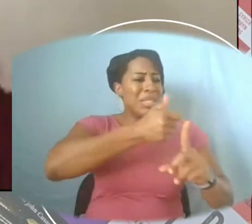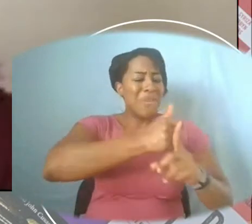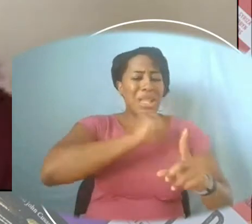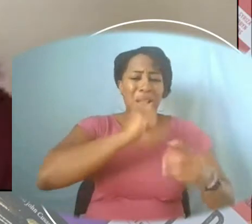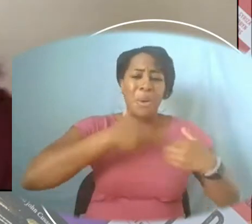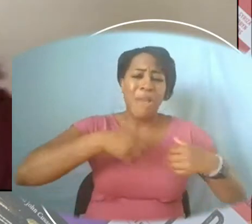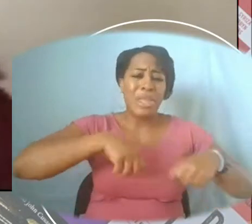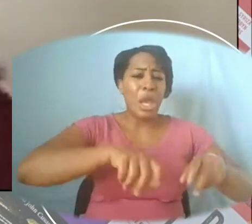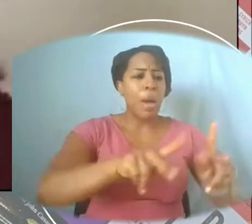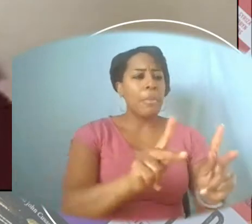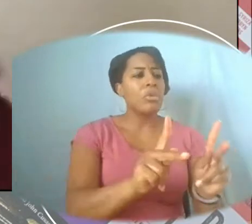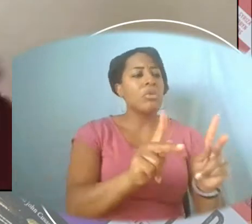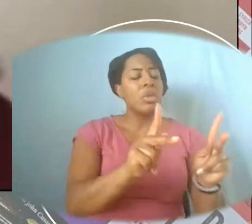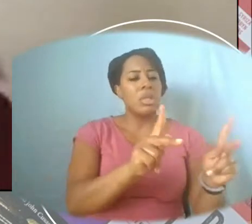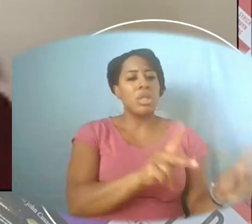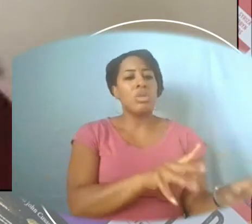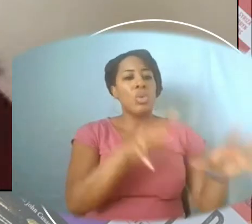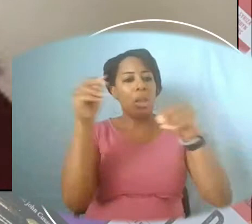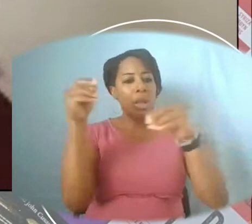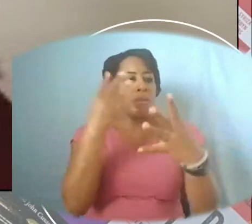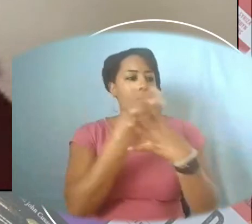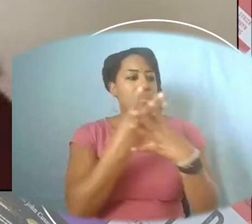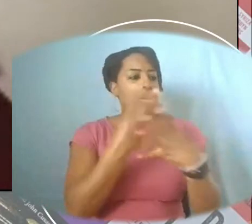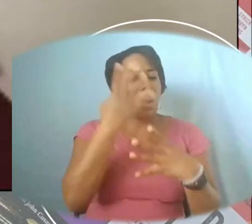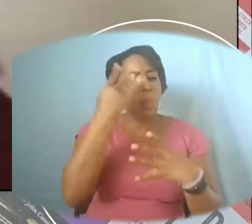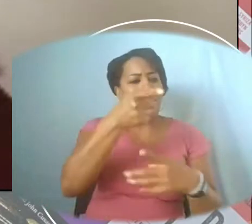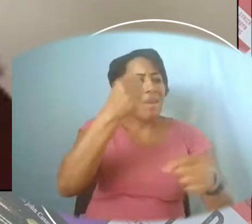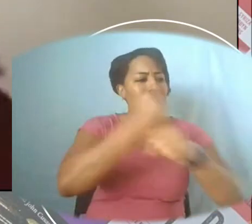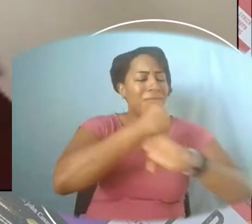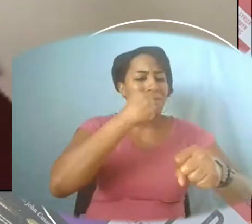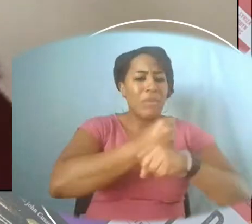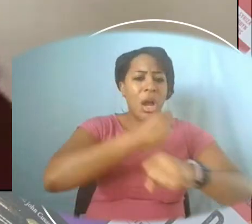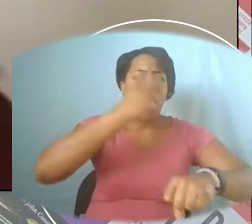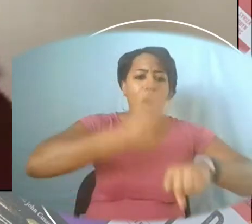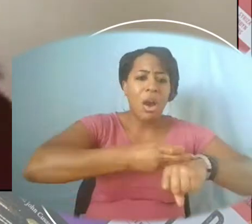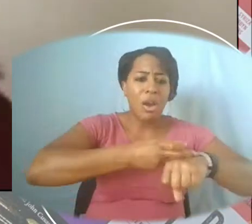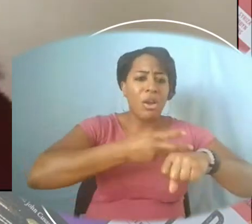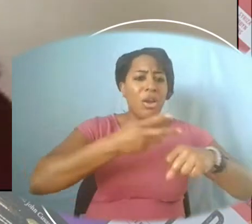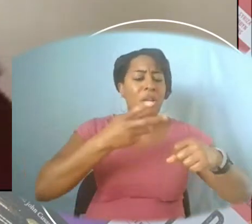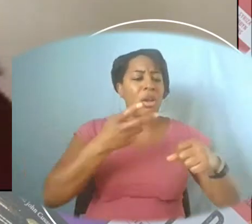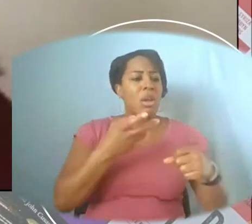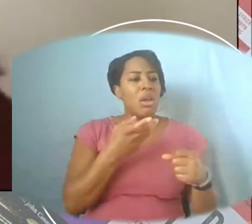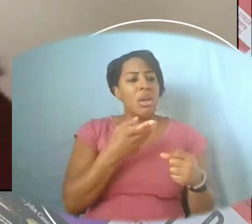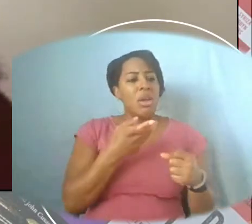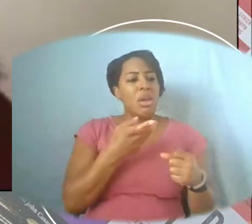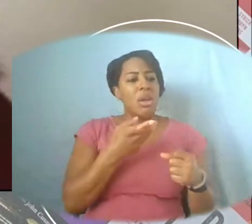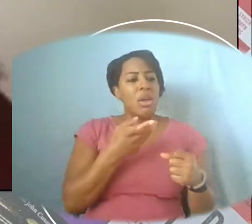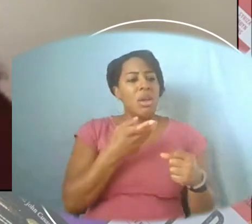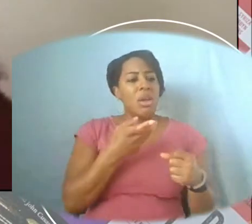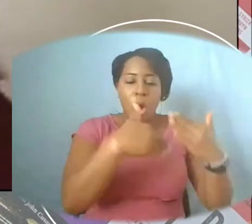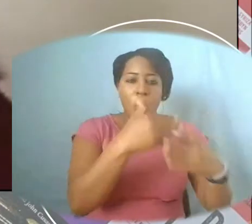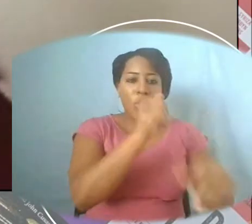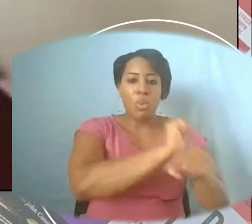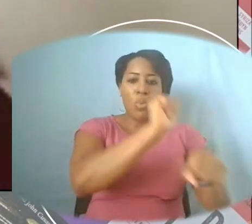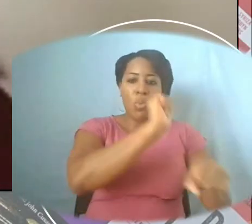get out of prison because they fought hard, lifers that have done all the work, but now they're saying because